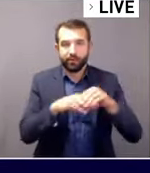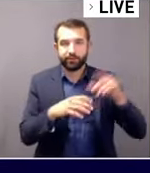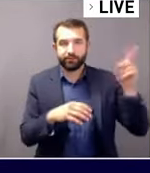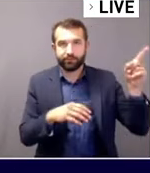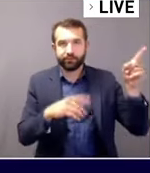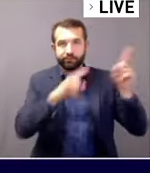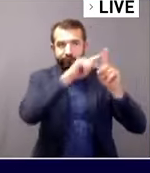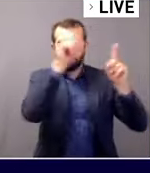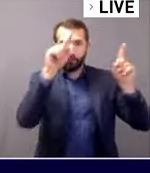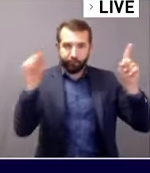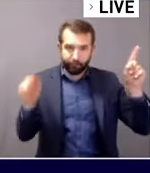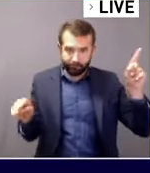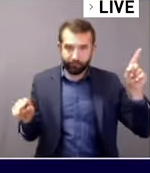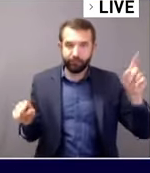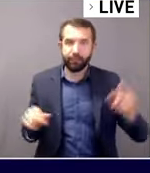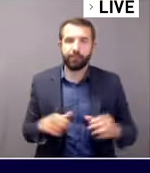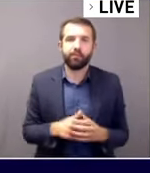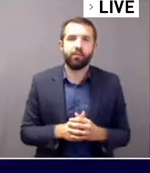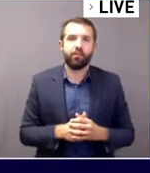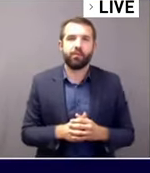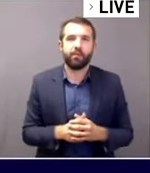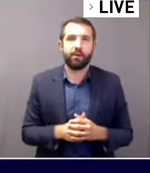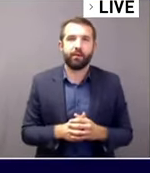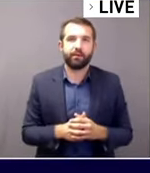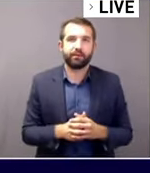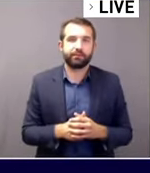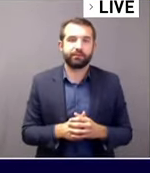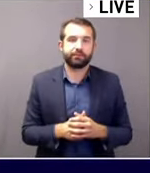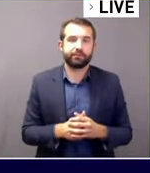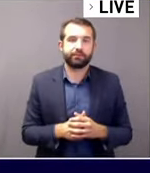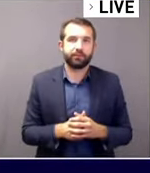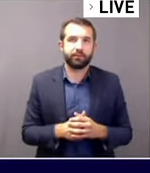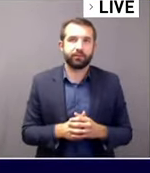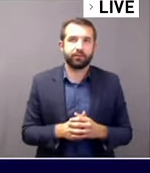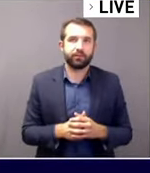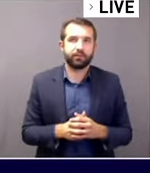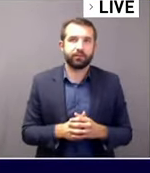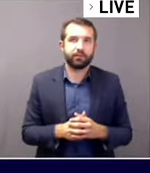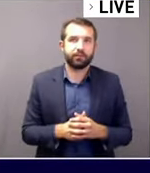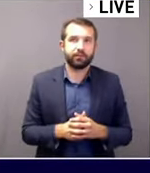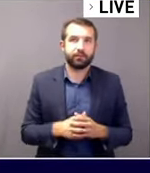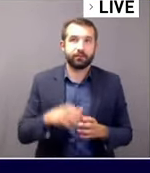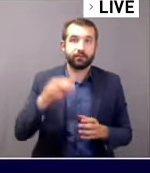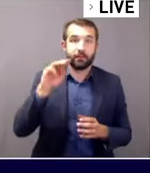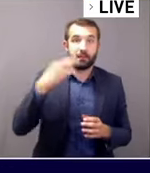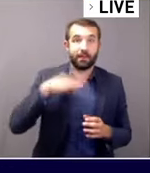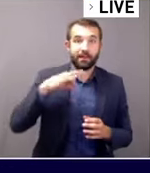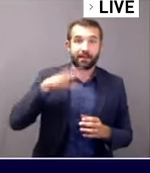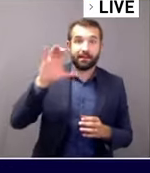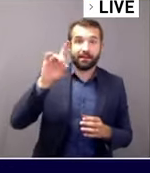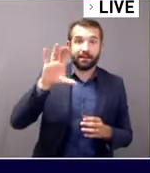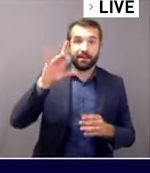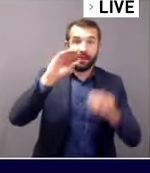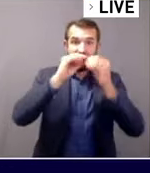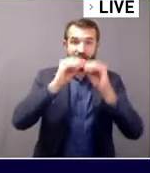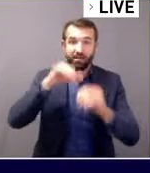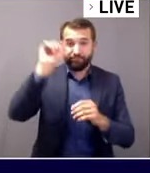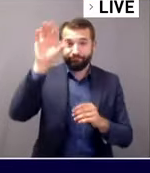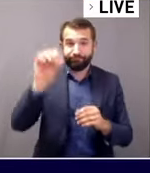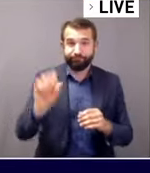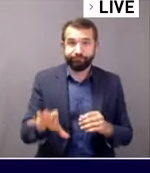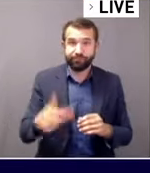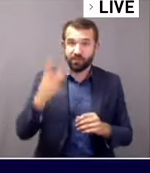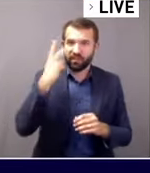We saw from just the regular reports from Maine CDC that there was a person from Somerset